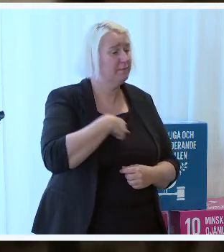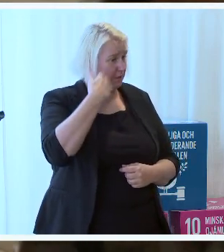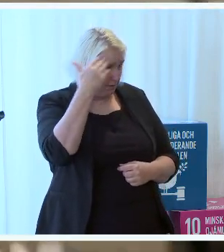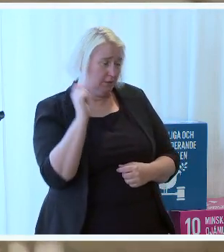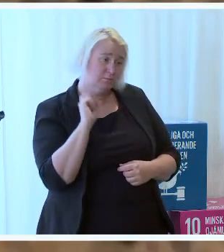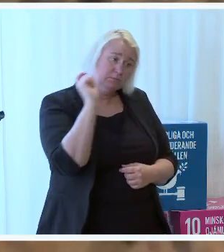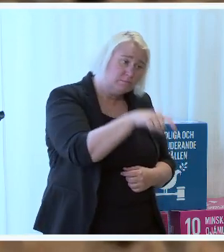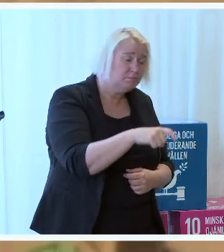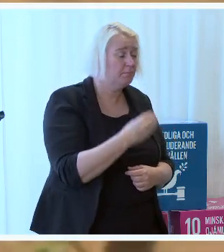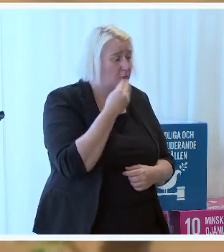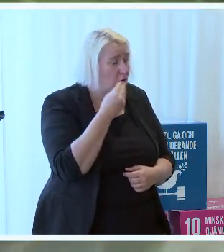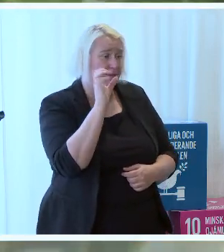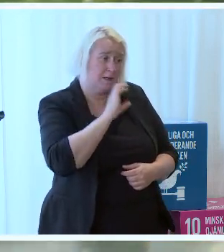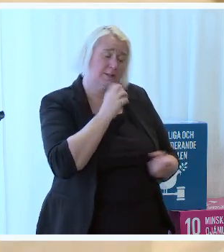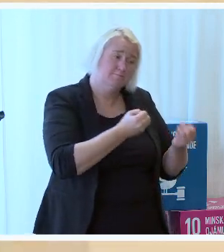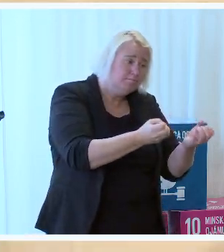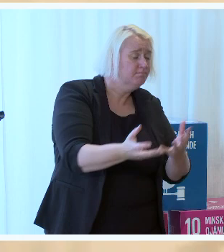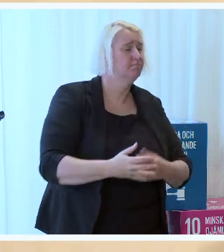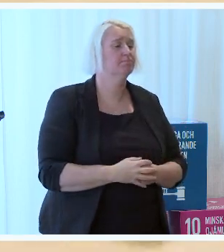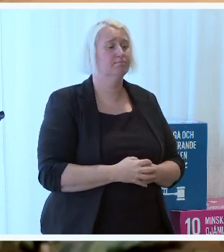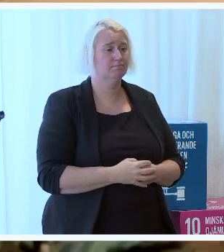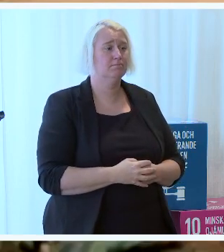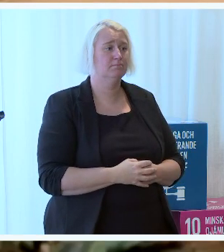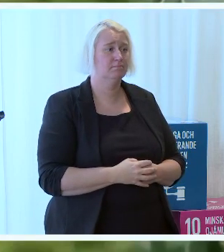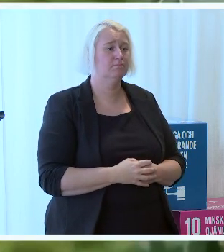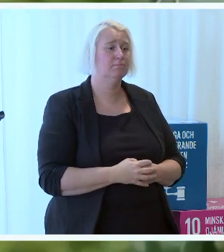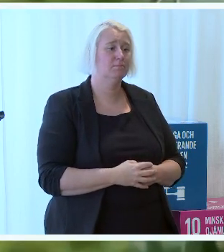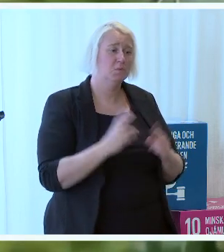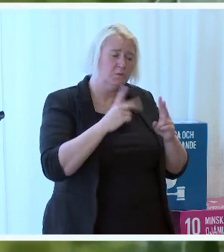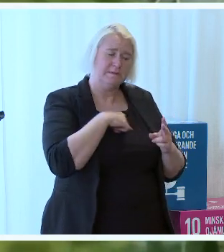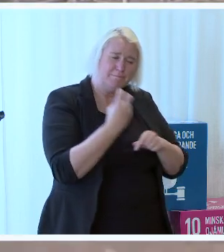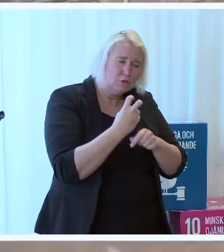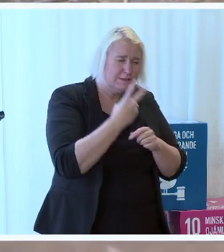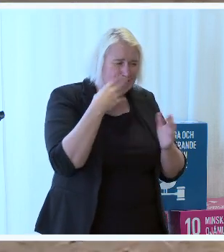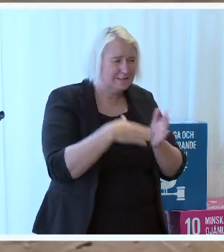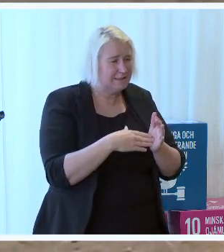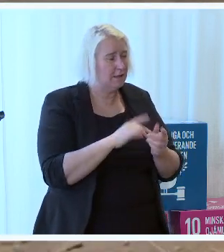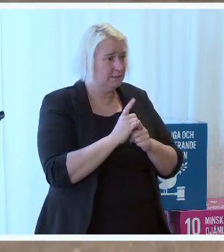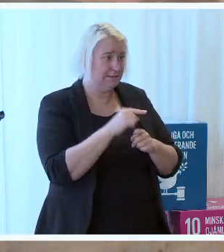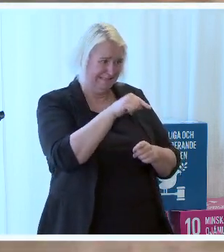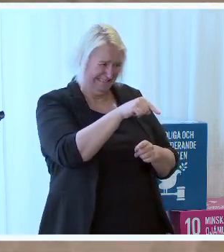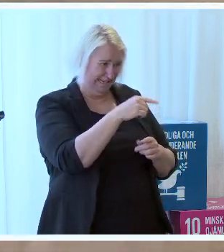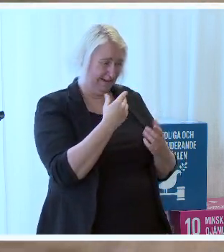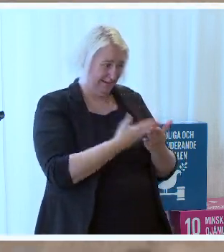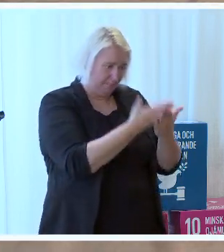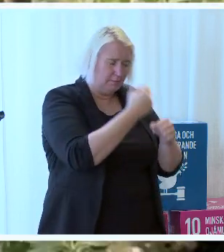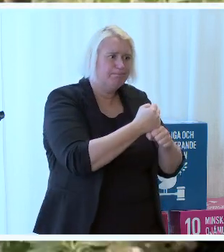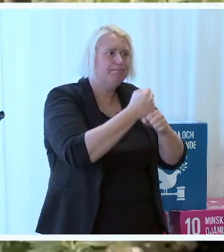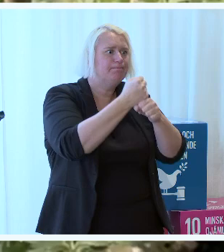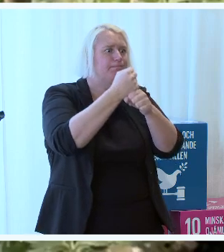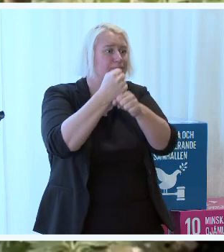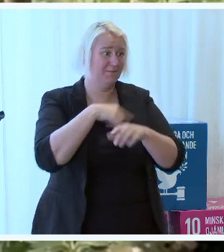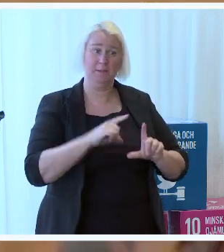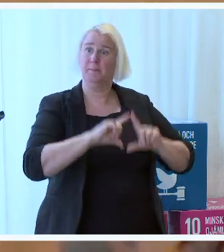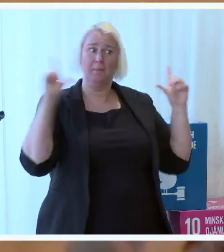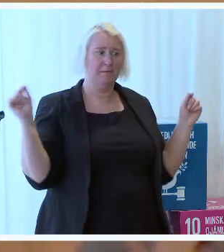water. But whenever possible, Islamic Relief seeks to provide sustainable solutions so that long after we've gone, the people can